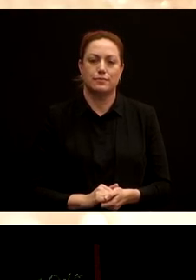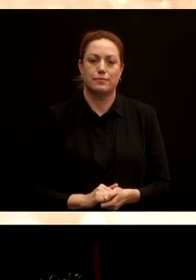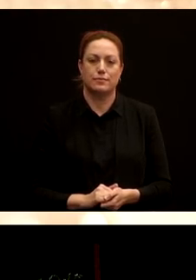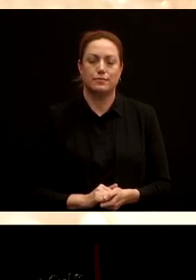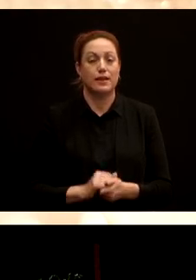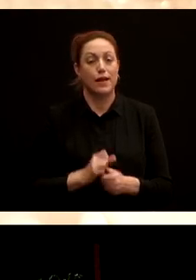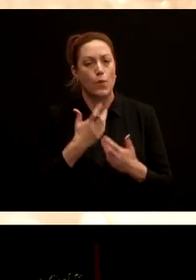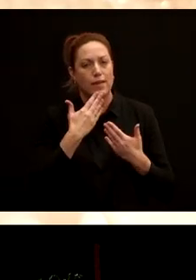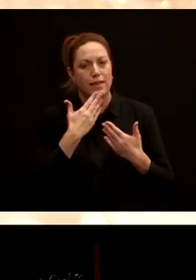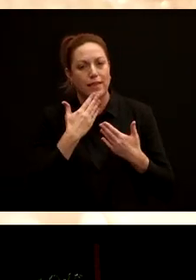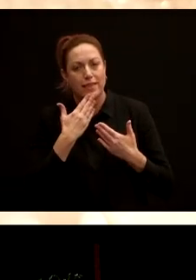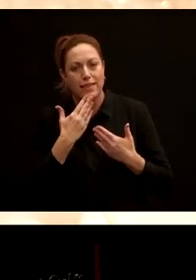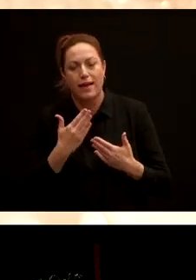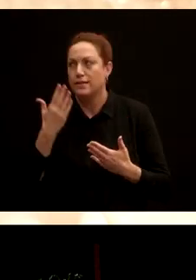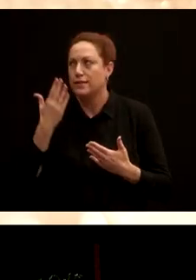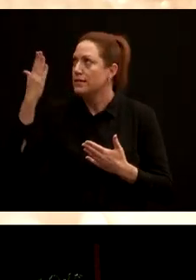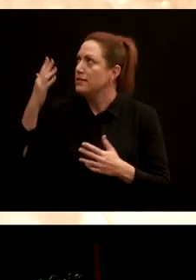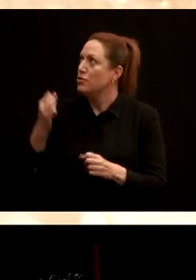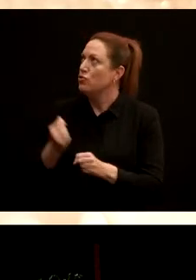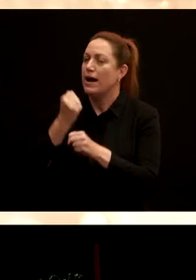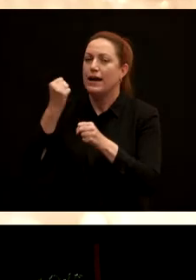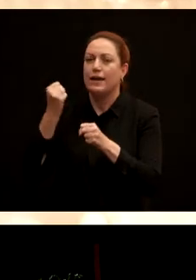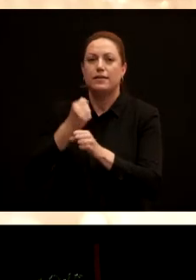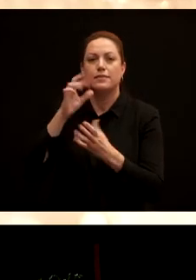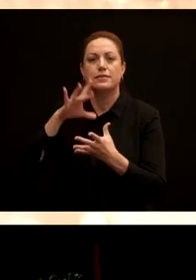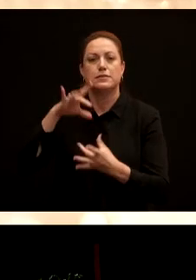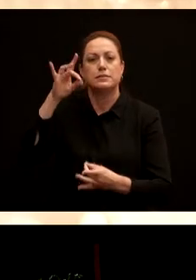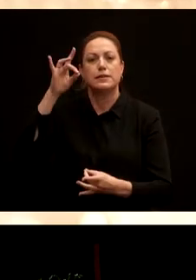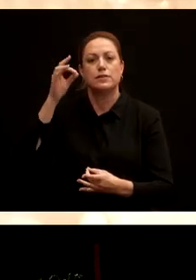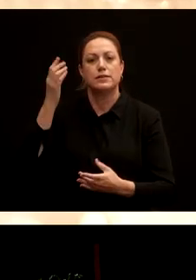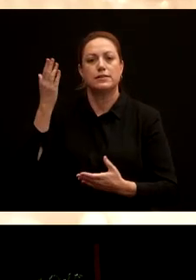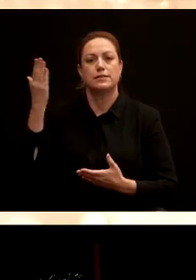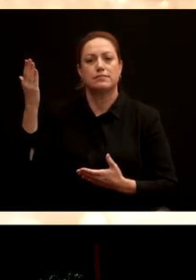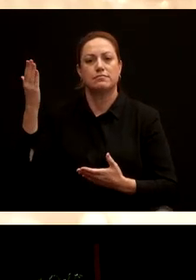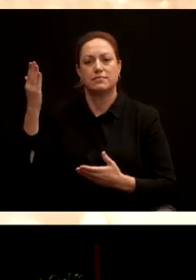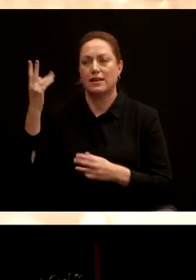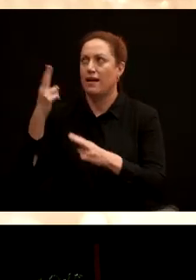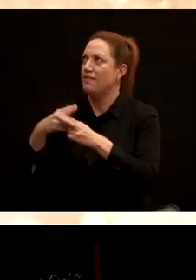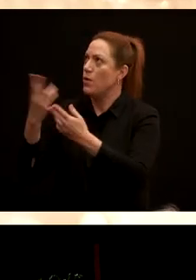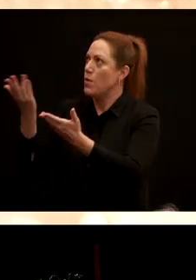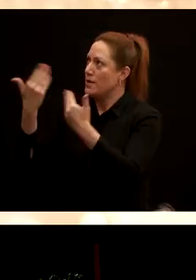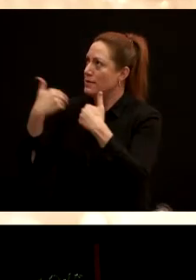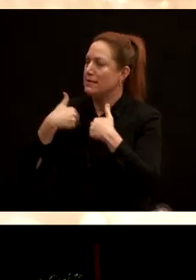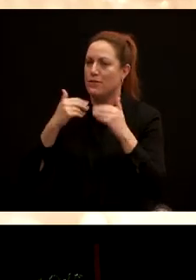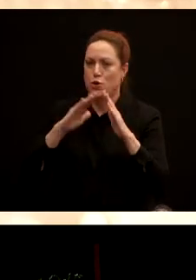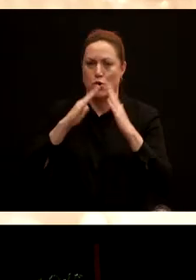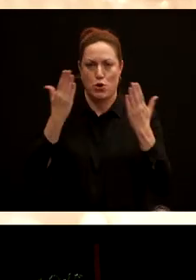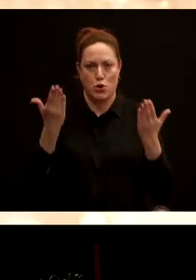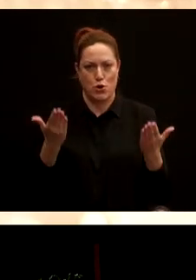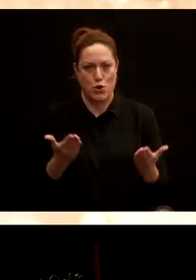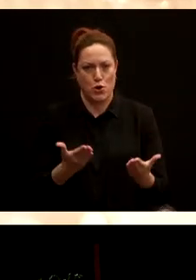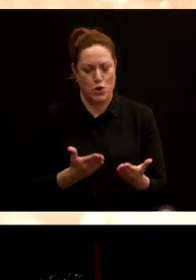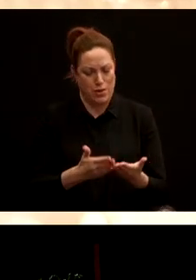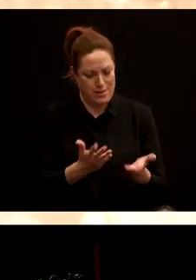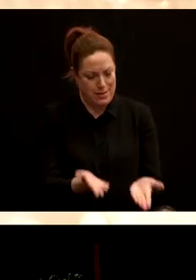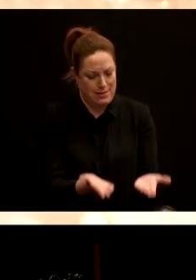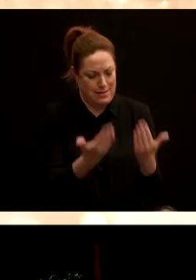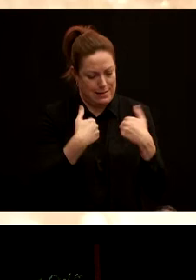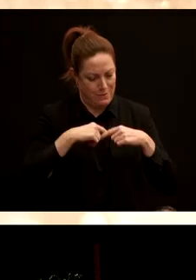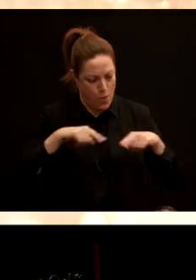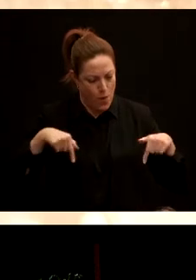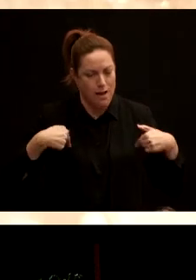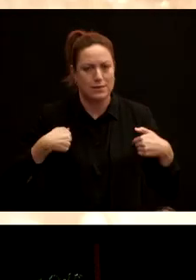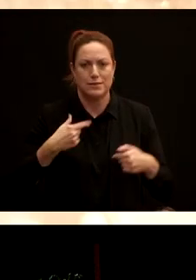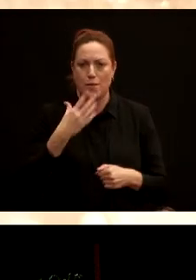We thank the great Creator Spirit for all the earth provides, water,